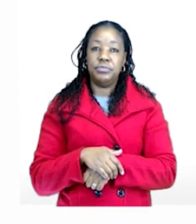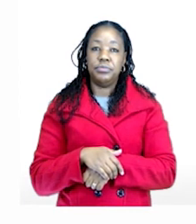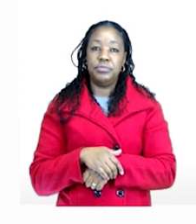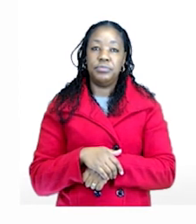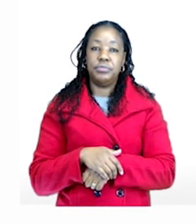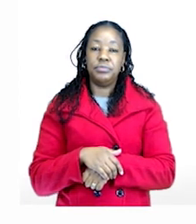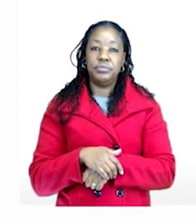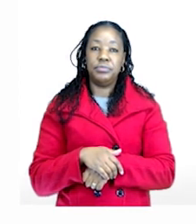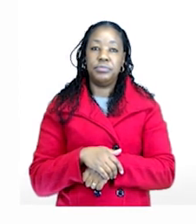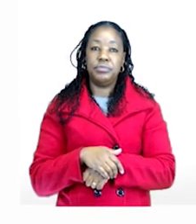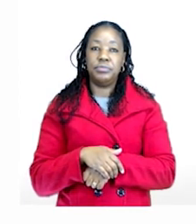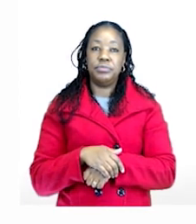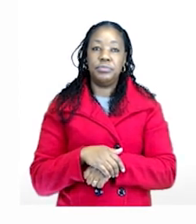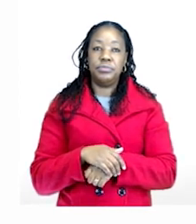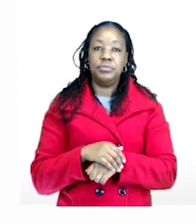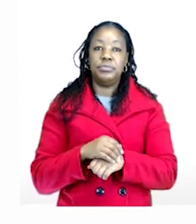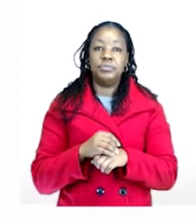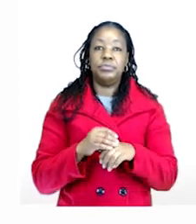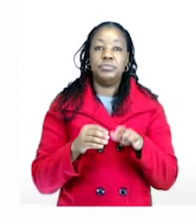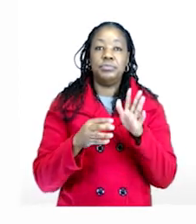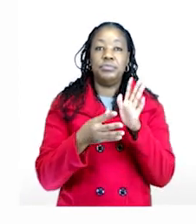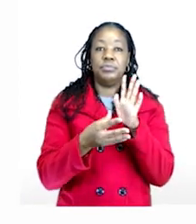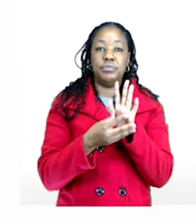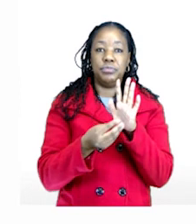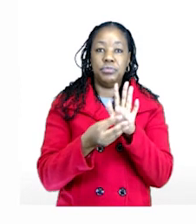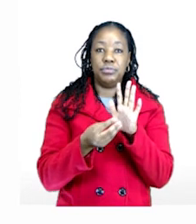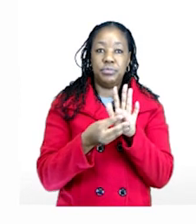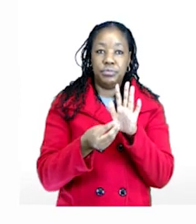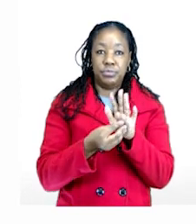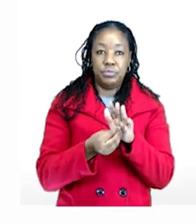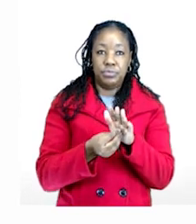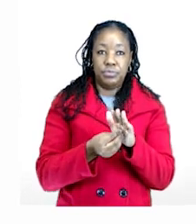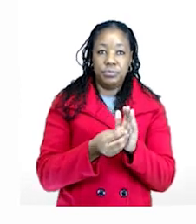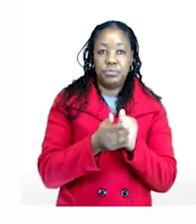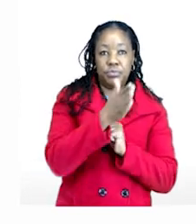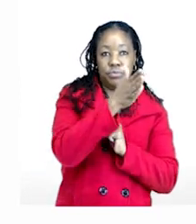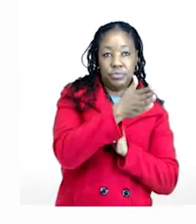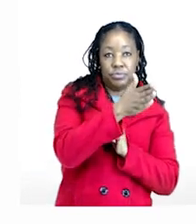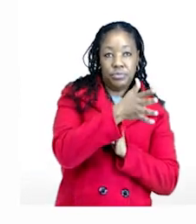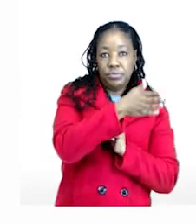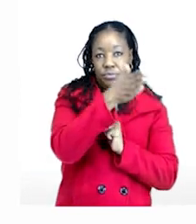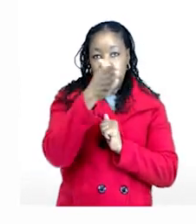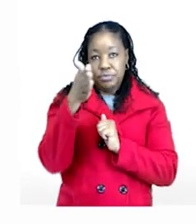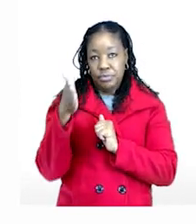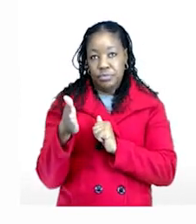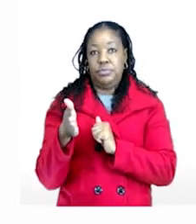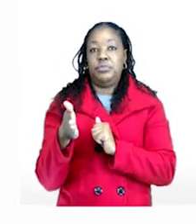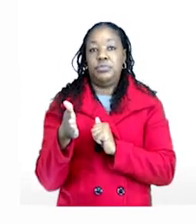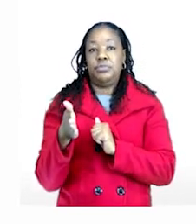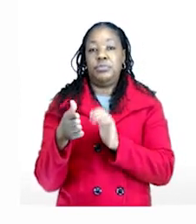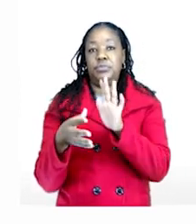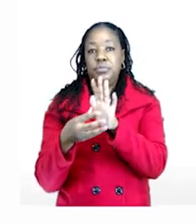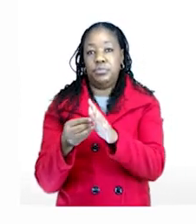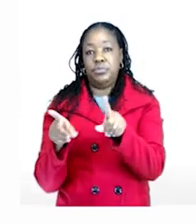I would like you to redraw from the top. Let's copy the first pattern onto the other dots on your